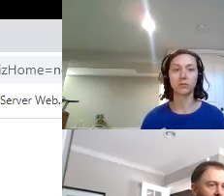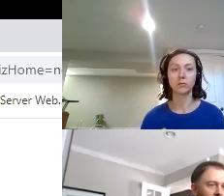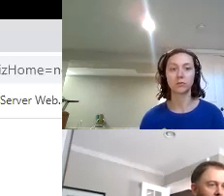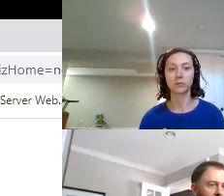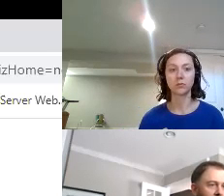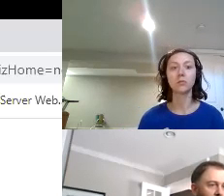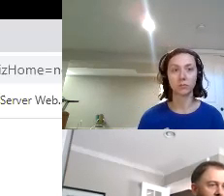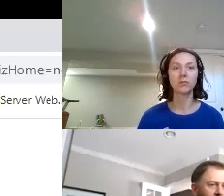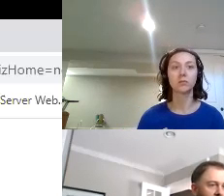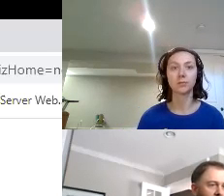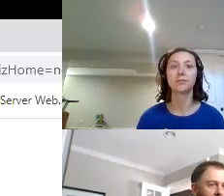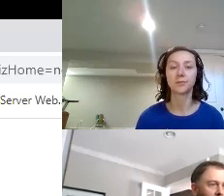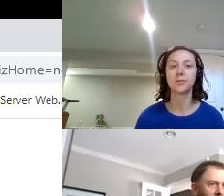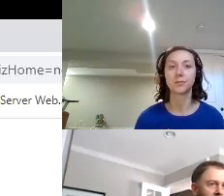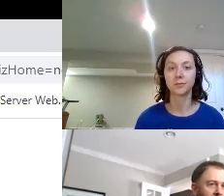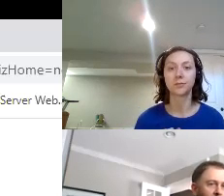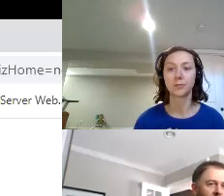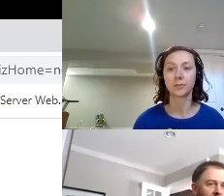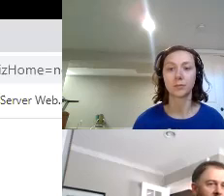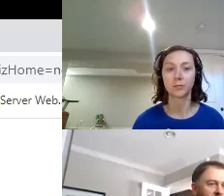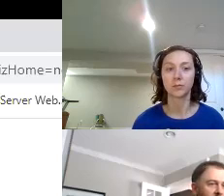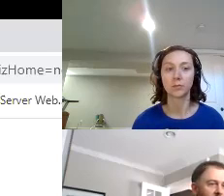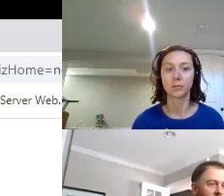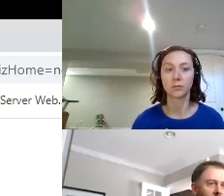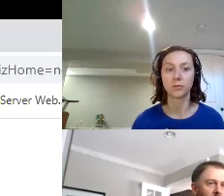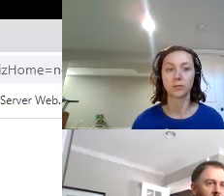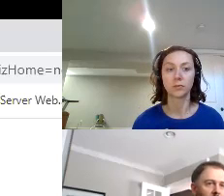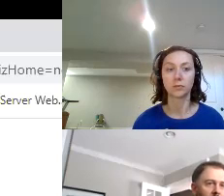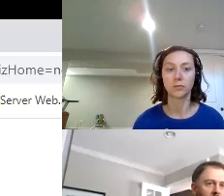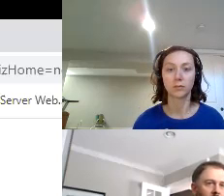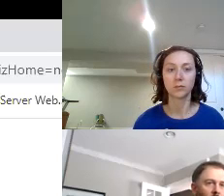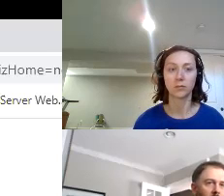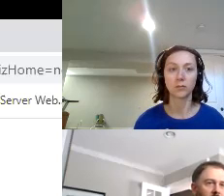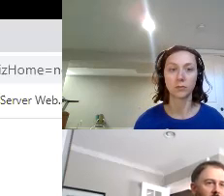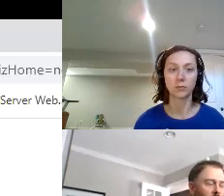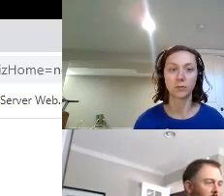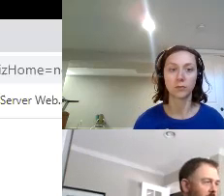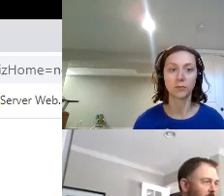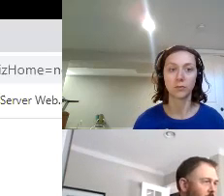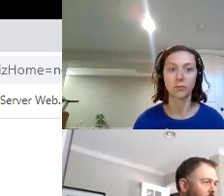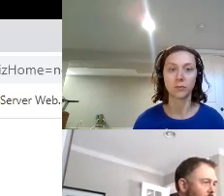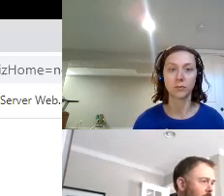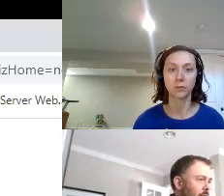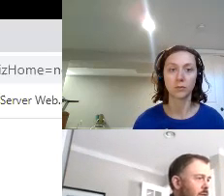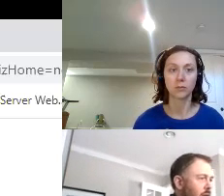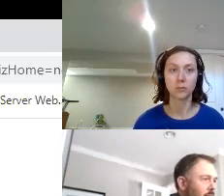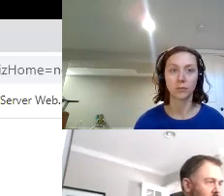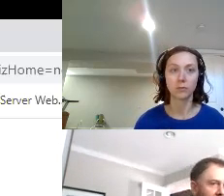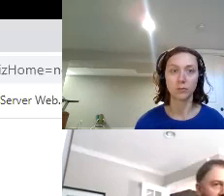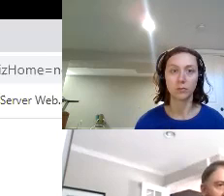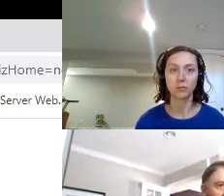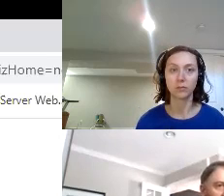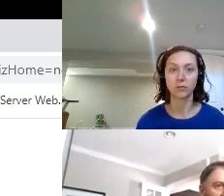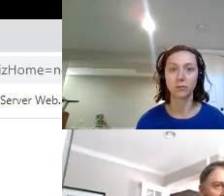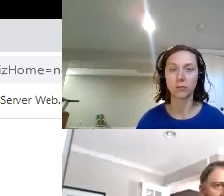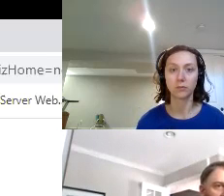I just thought that was fascinating and a great example of how this data can look quite different depending on the context